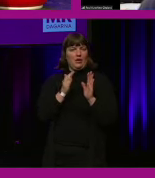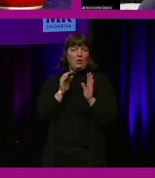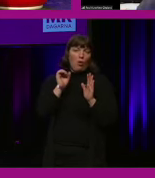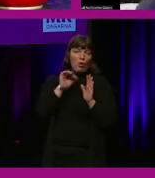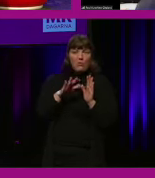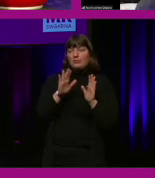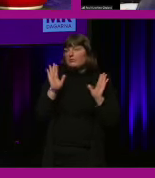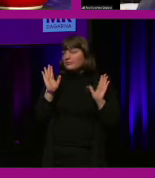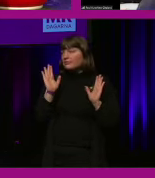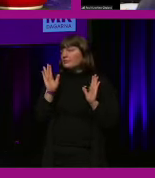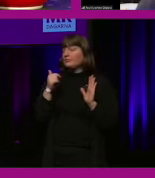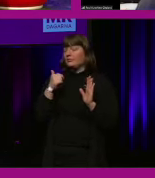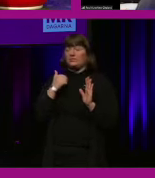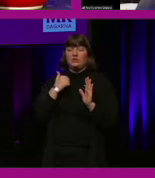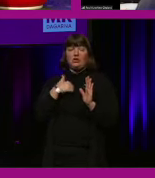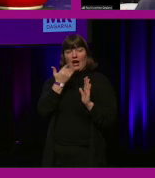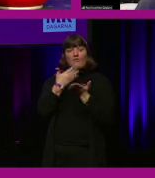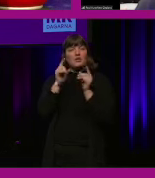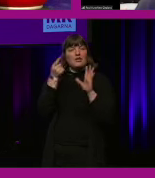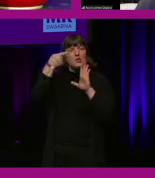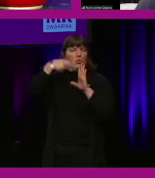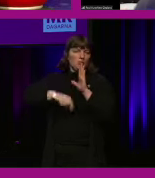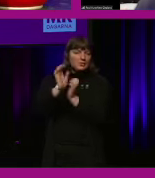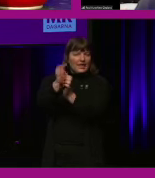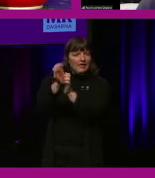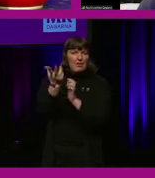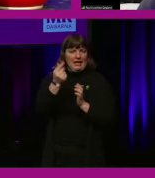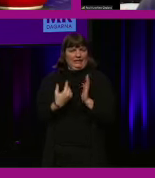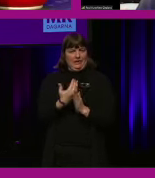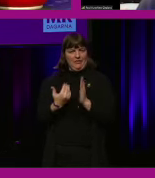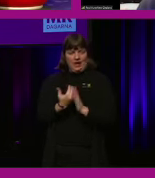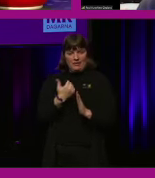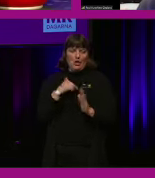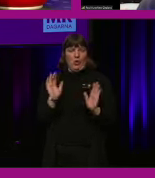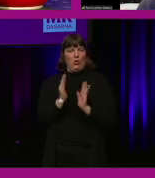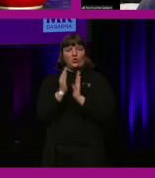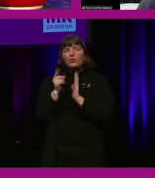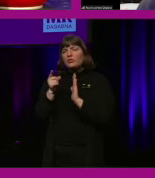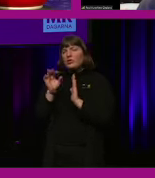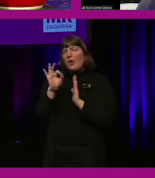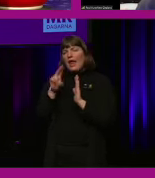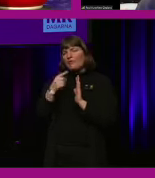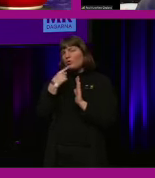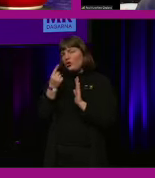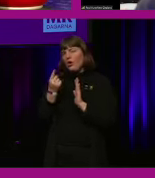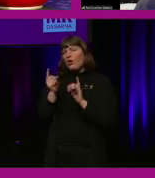be, I can elaborate later or whatever. your comment about